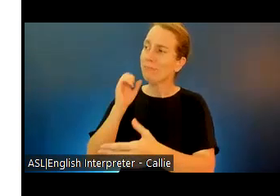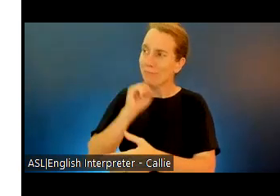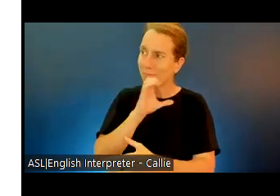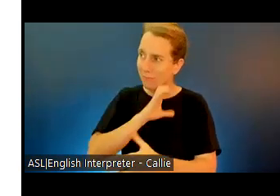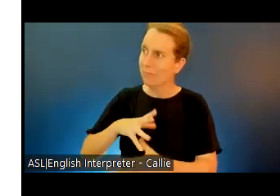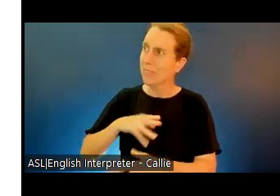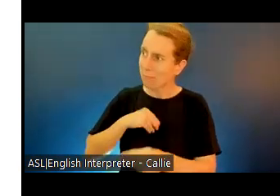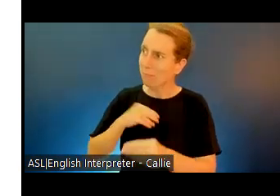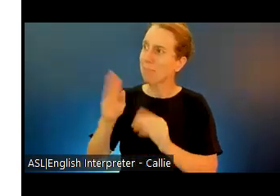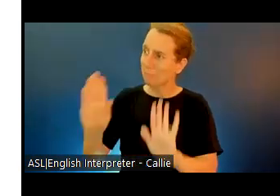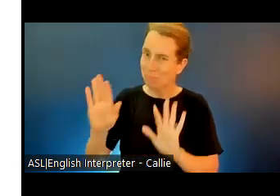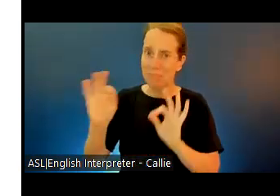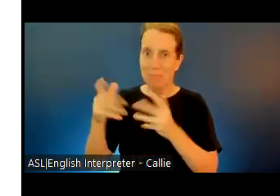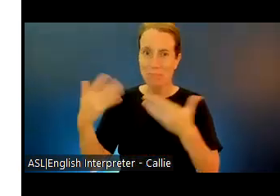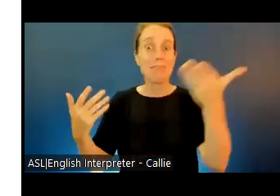at